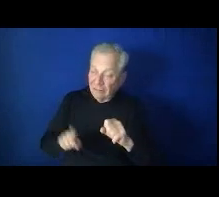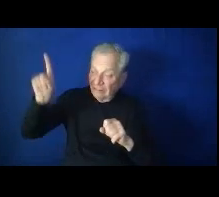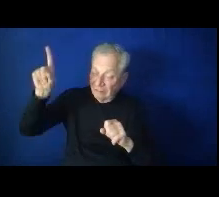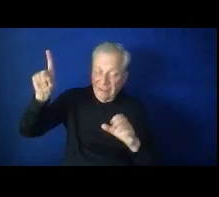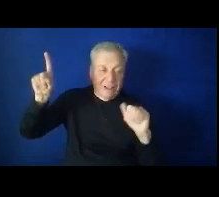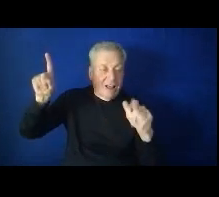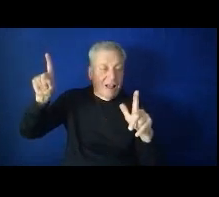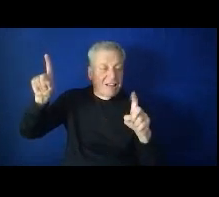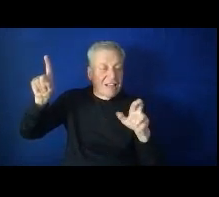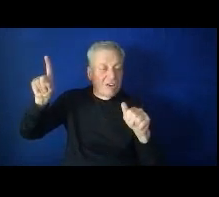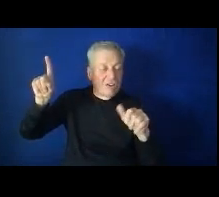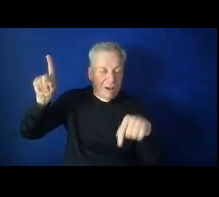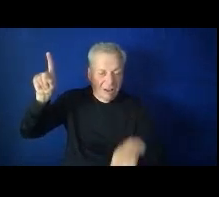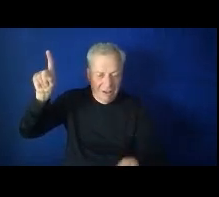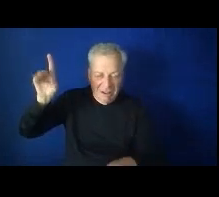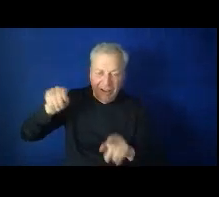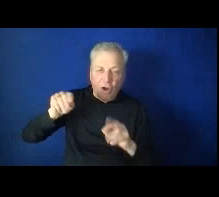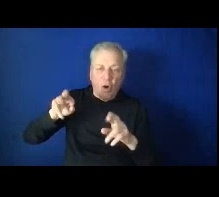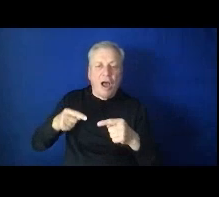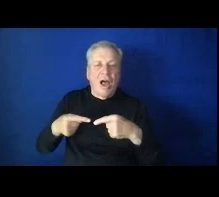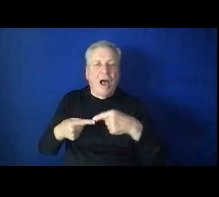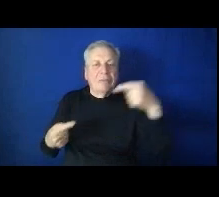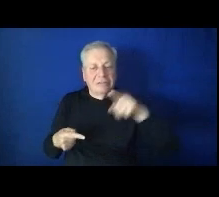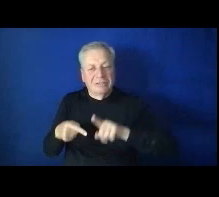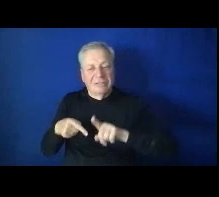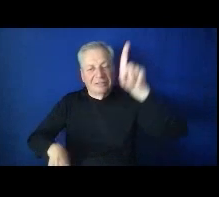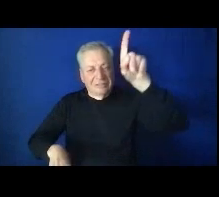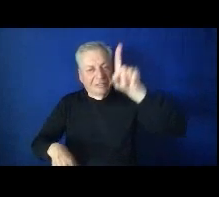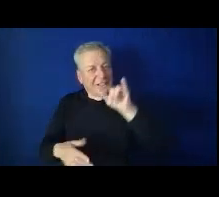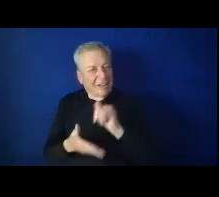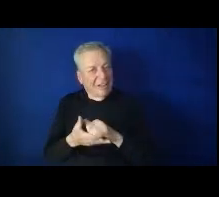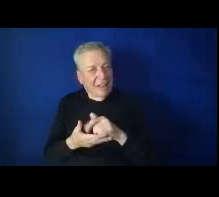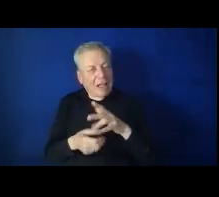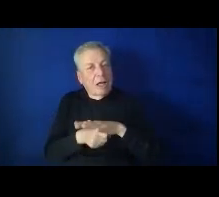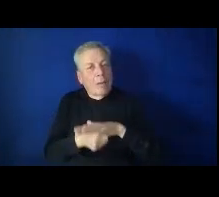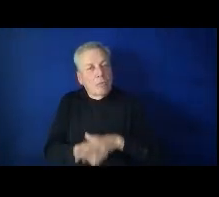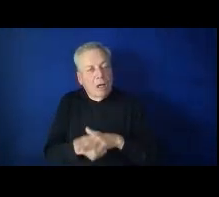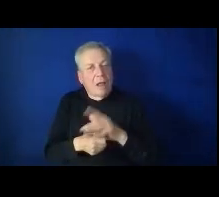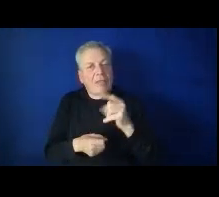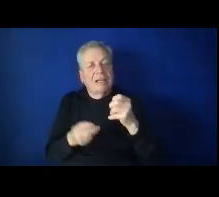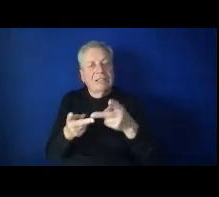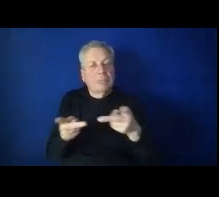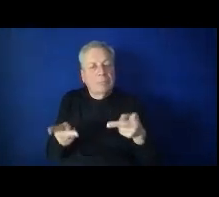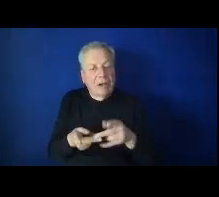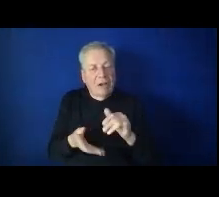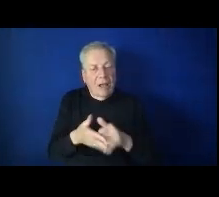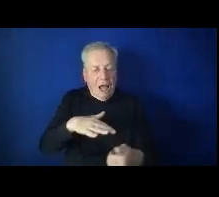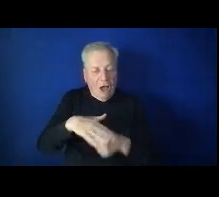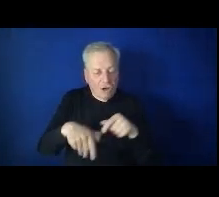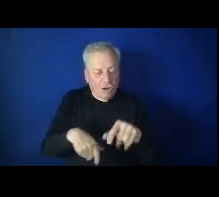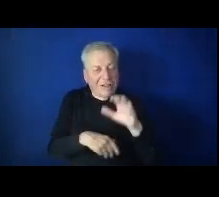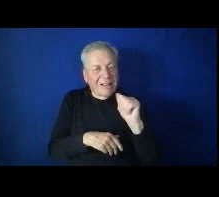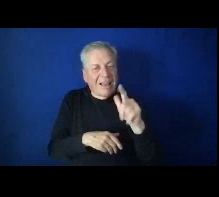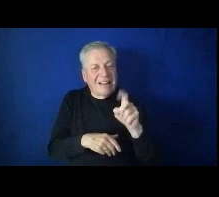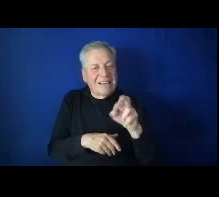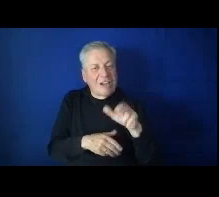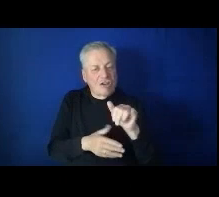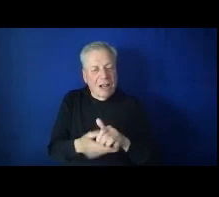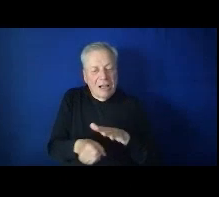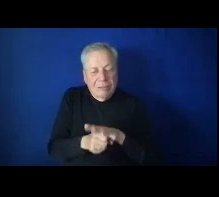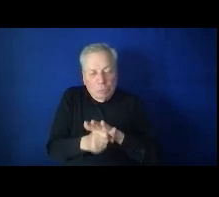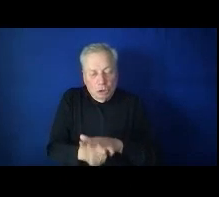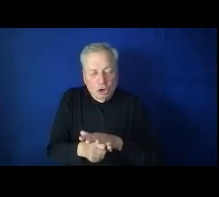when the caldera is going down. That's compressing the space that's underneath the caldera. So that's pushing fluids out to the Norris